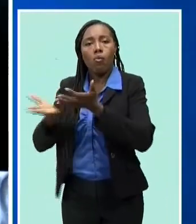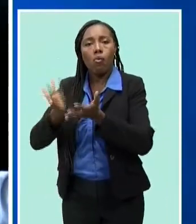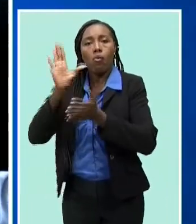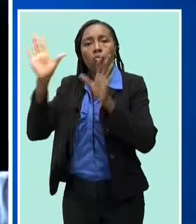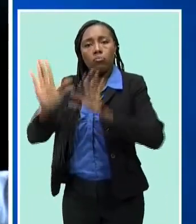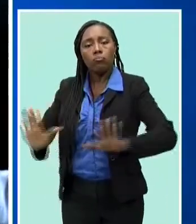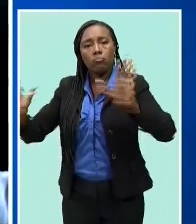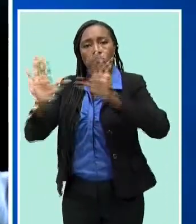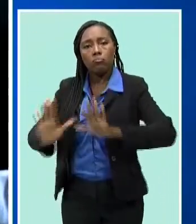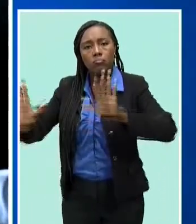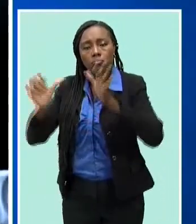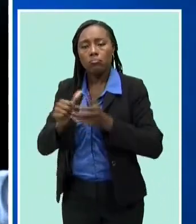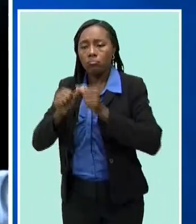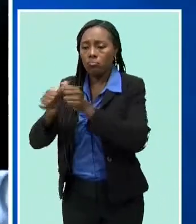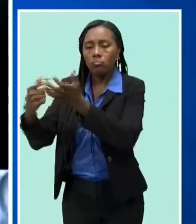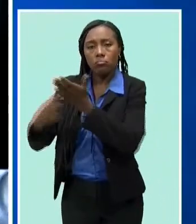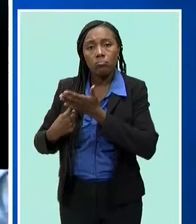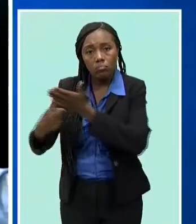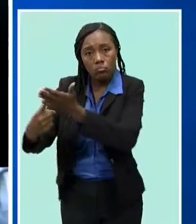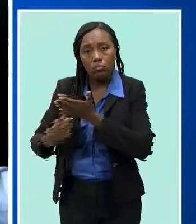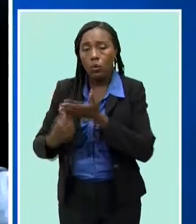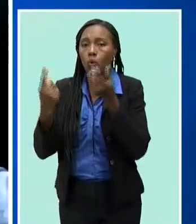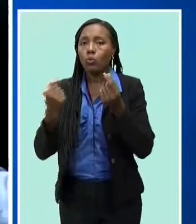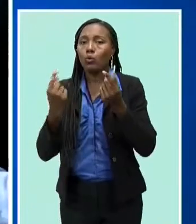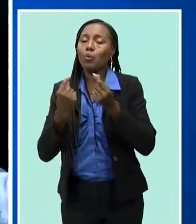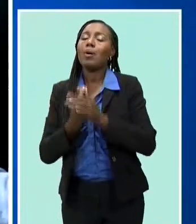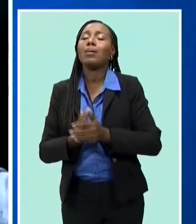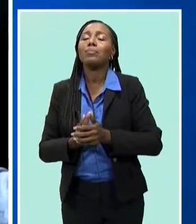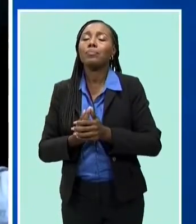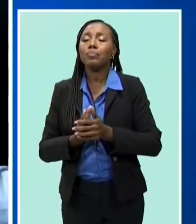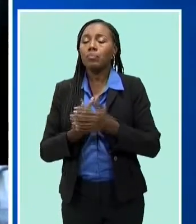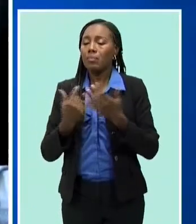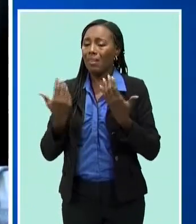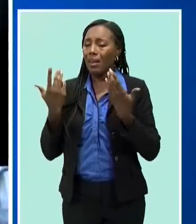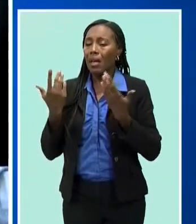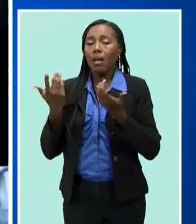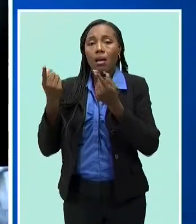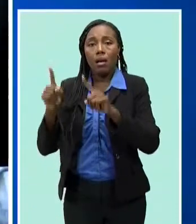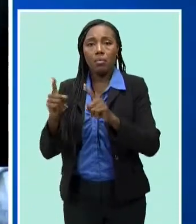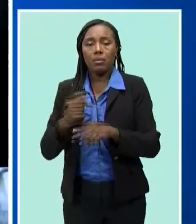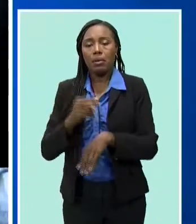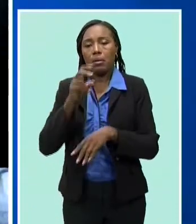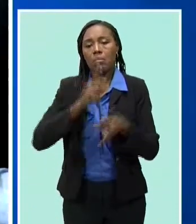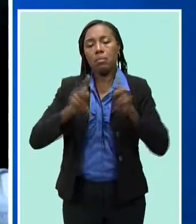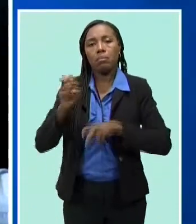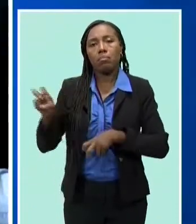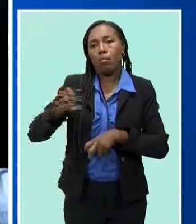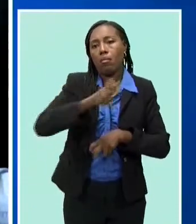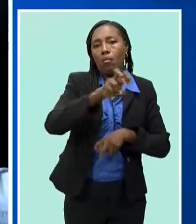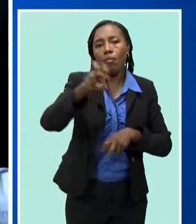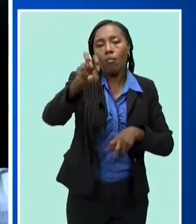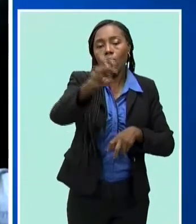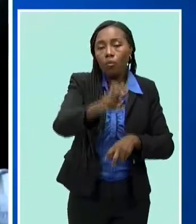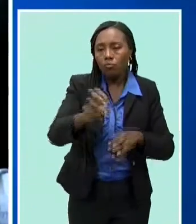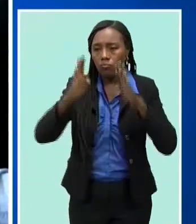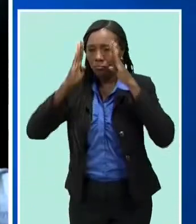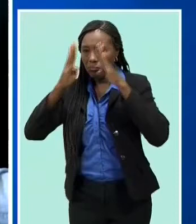well by ensuring that going in Sunday to ensure that from a tourism perspective, because we're talking